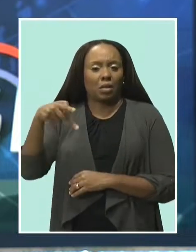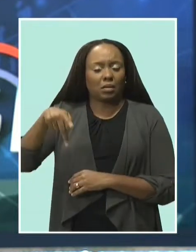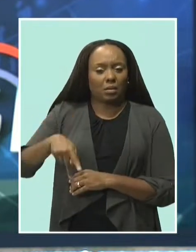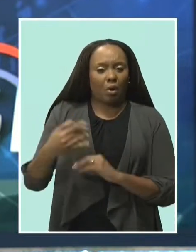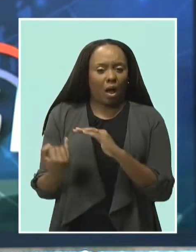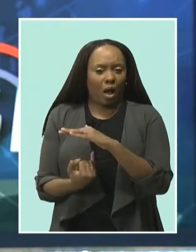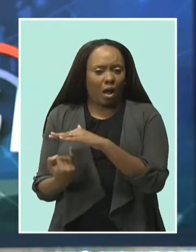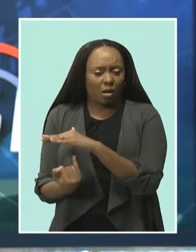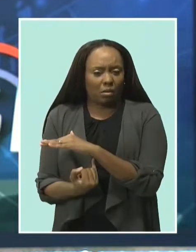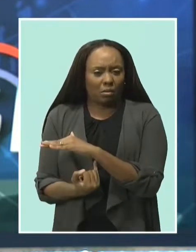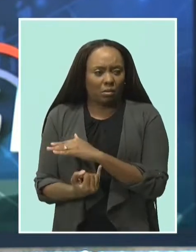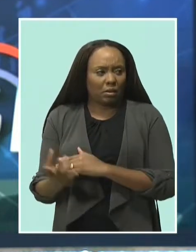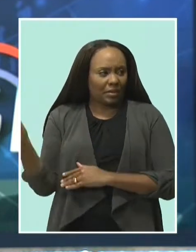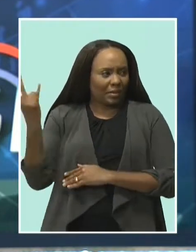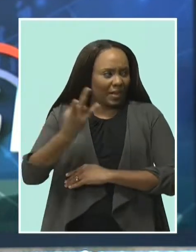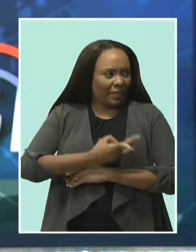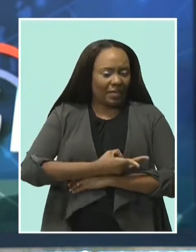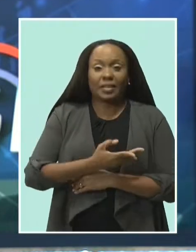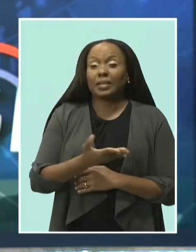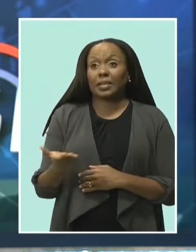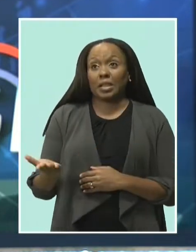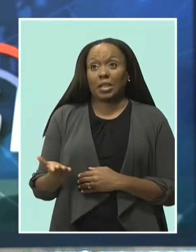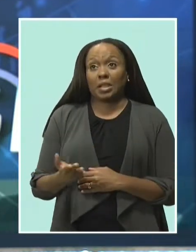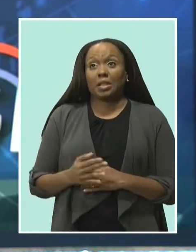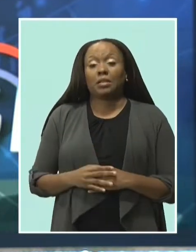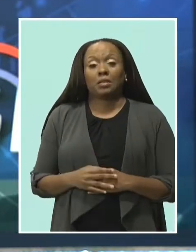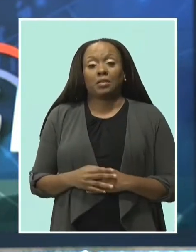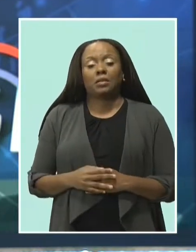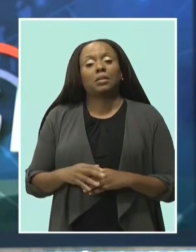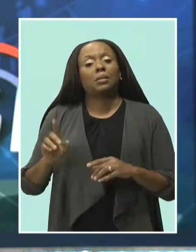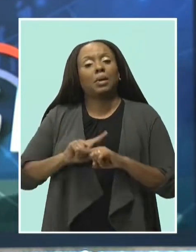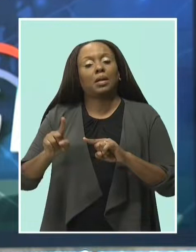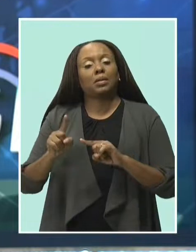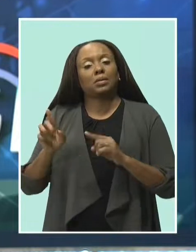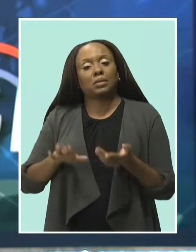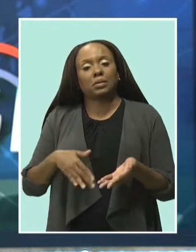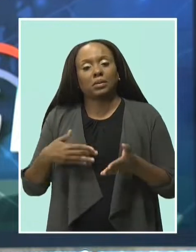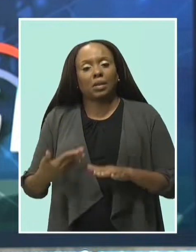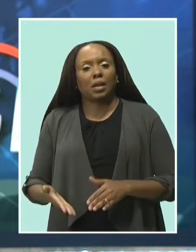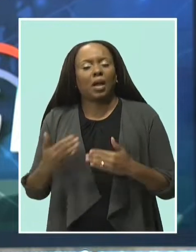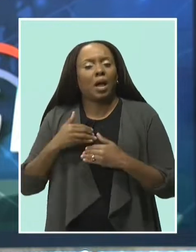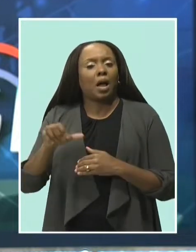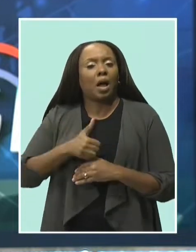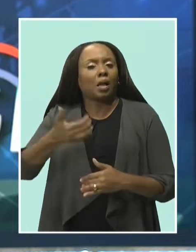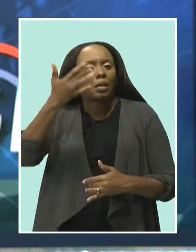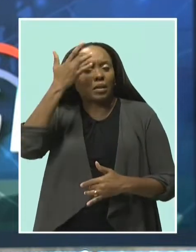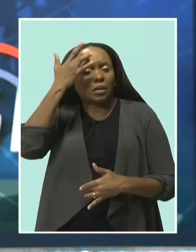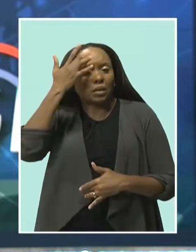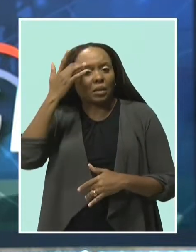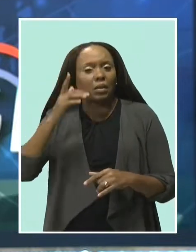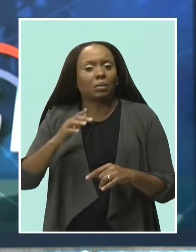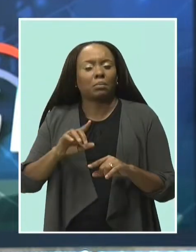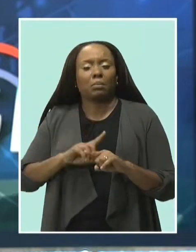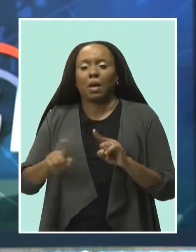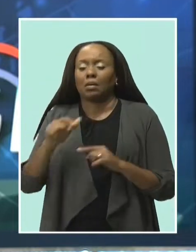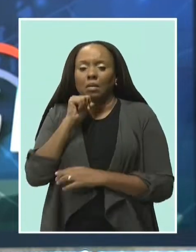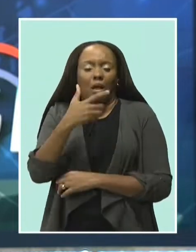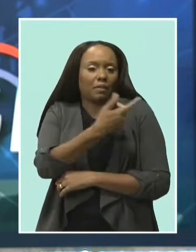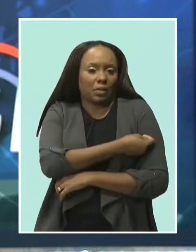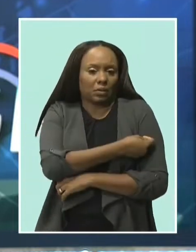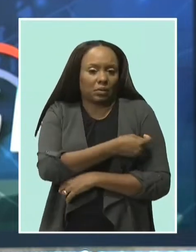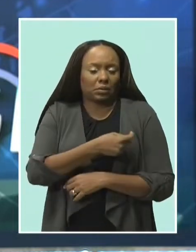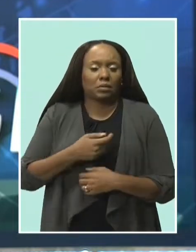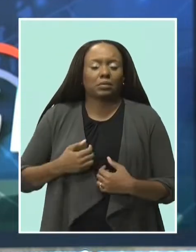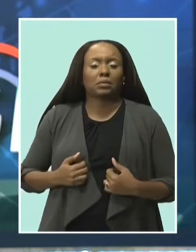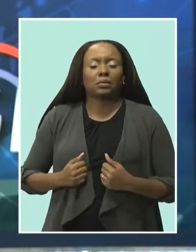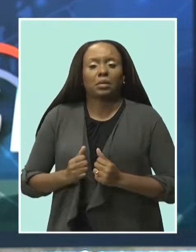Point Isolation Facility. She spent 7 days there before passing away. She had pre-existing medical conditions and was unvaccinated.